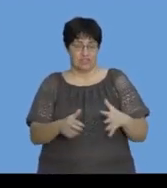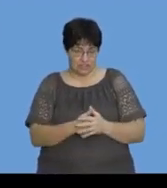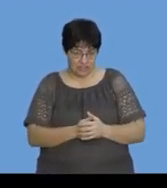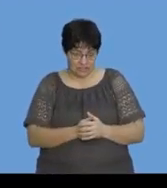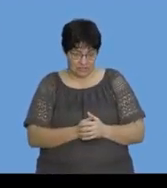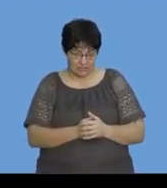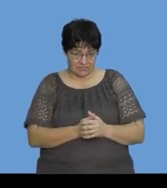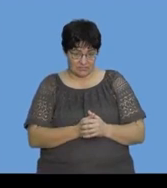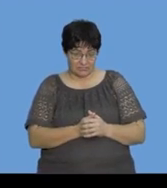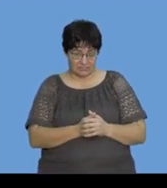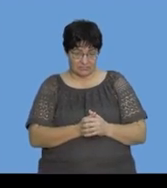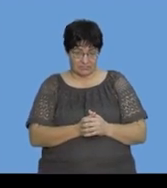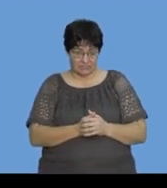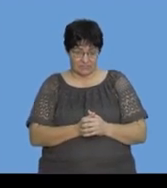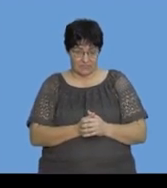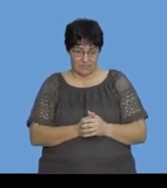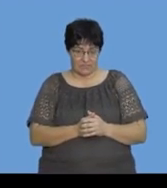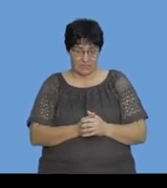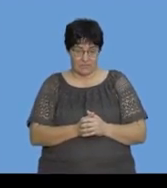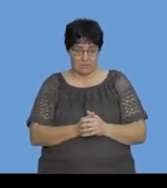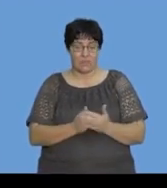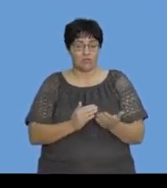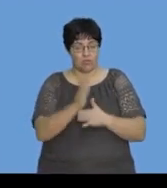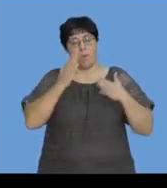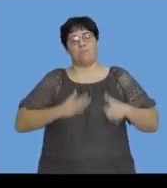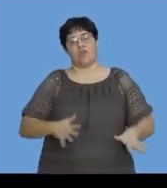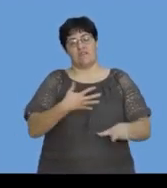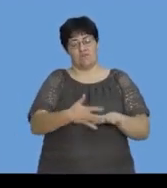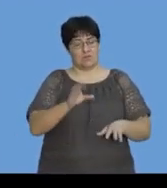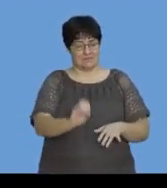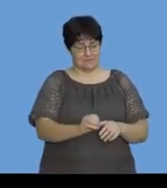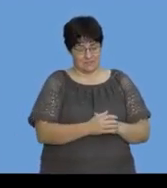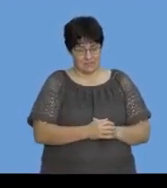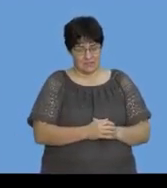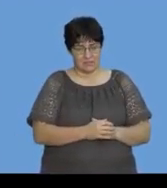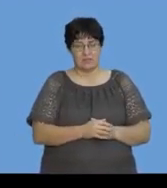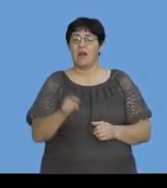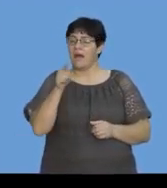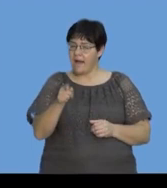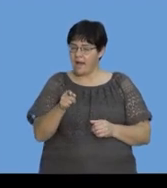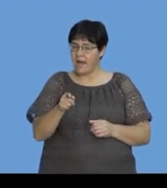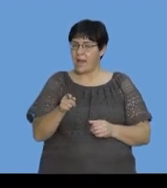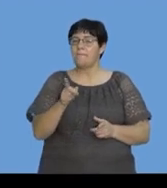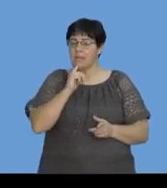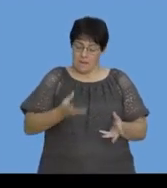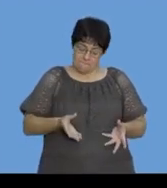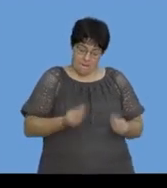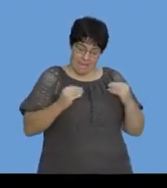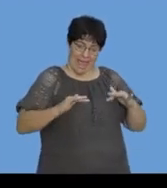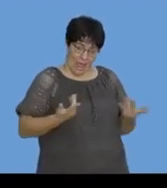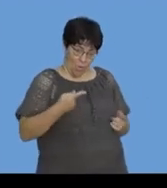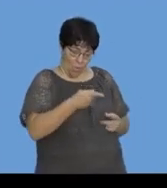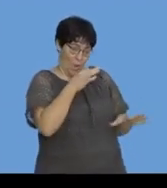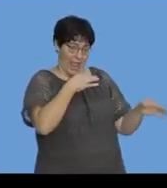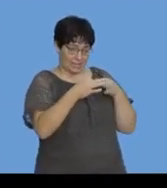by infected body fluids. Okay, so here we have an idea. This is all, how do I